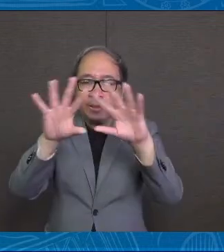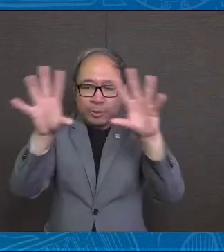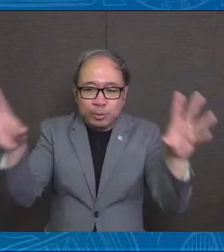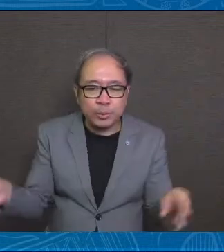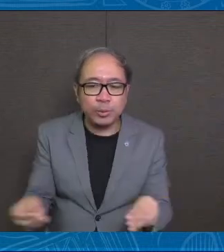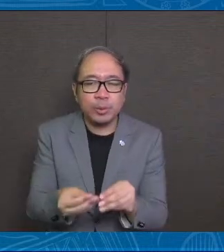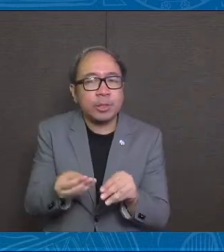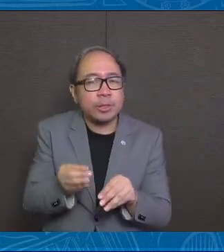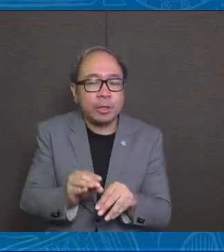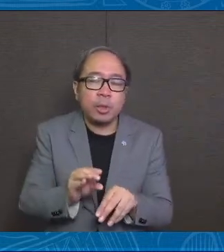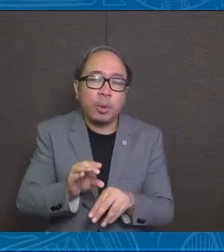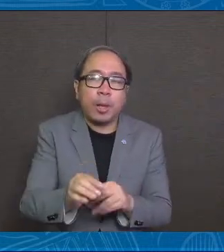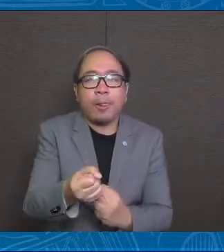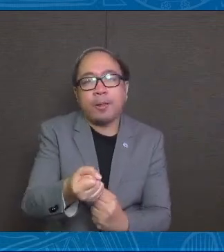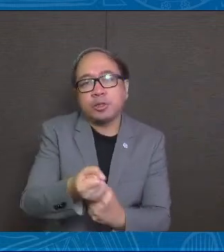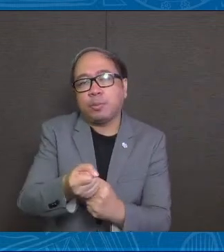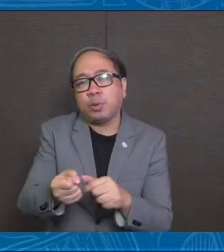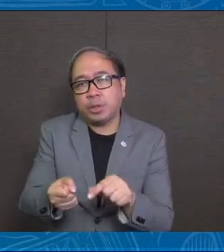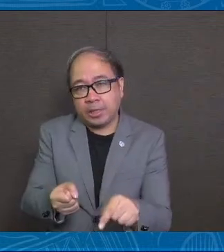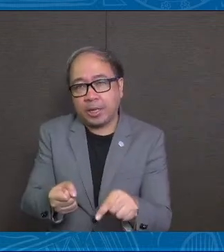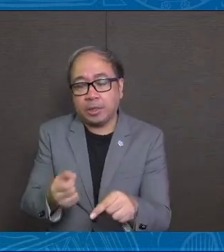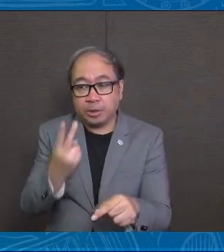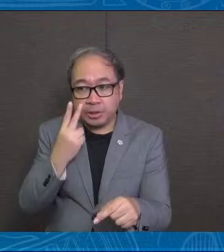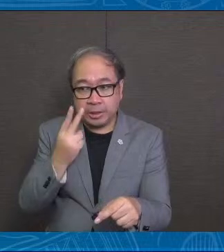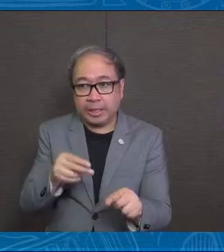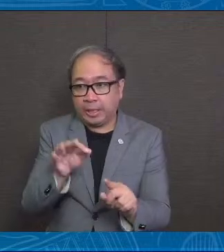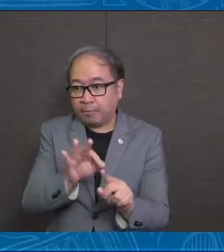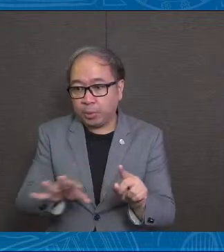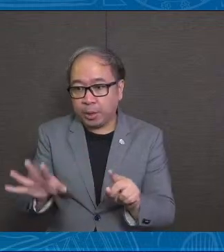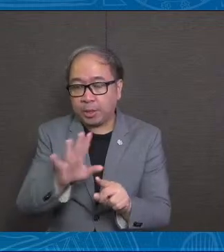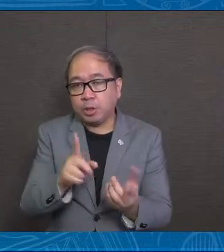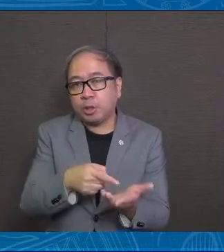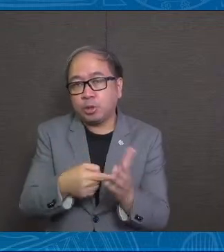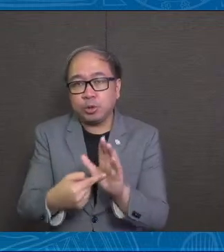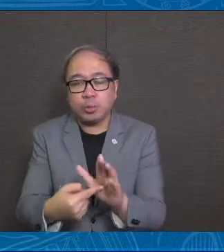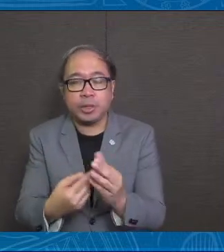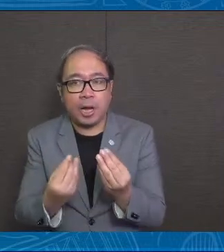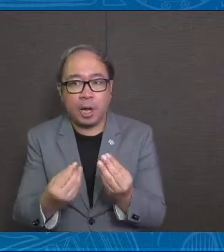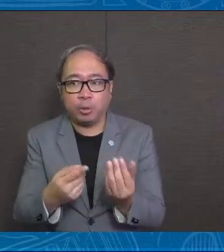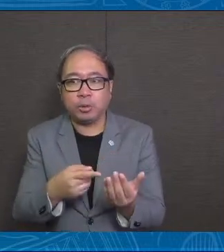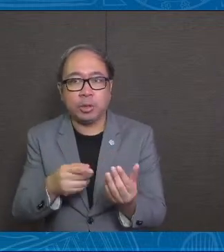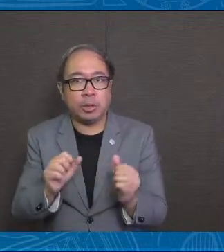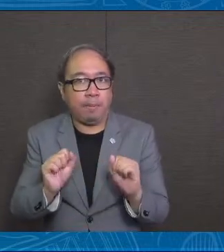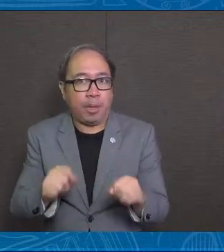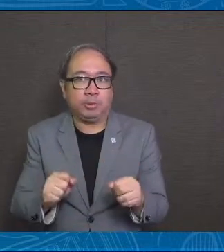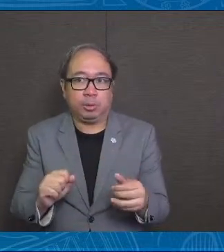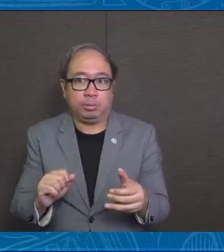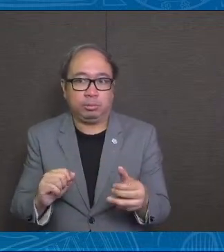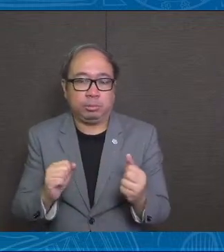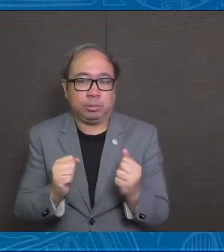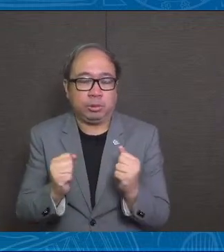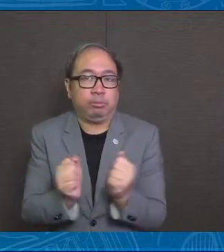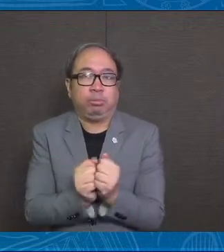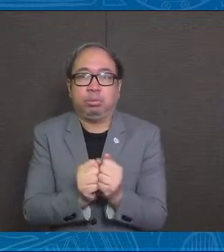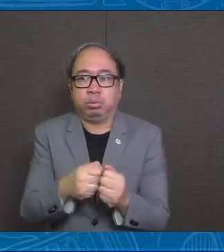projects in the Pacific actually to demonstrate the power and support more countries. Thank you. Excellent. Thank